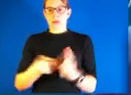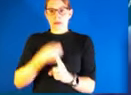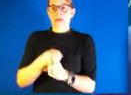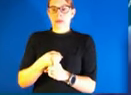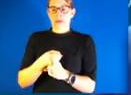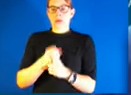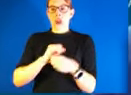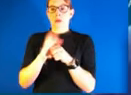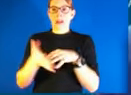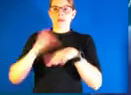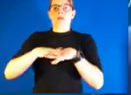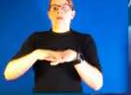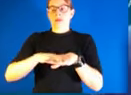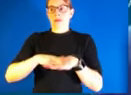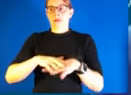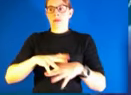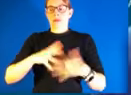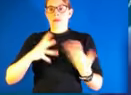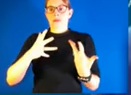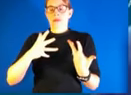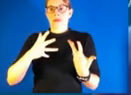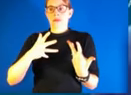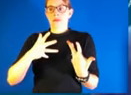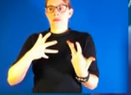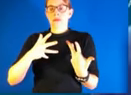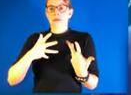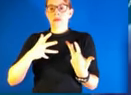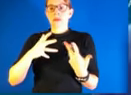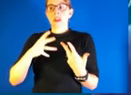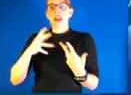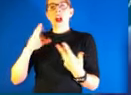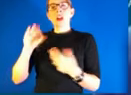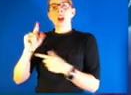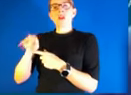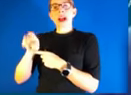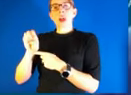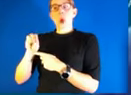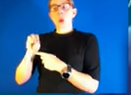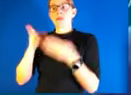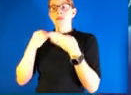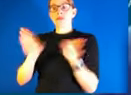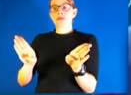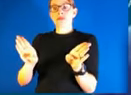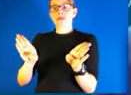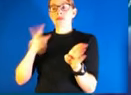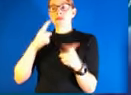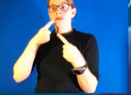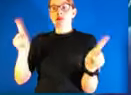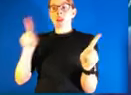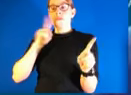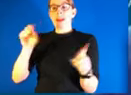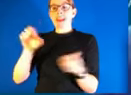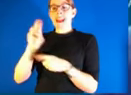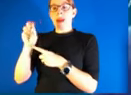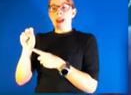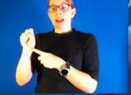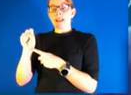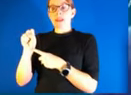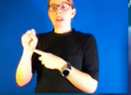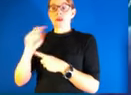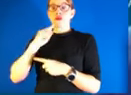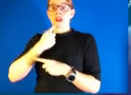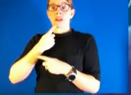For instance, in Colorado, a couple of days ago, their public health department activated crisis standards of care for their EMS, their pre-hospital folks, because of